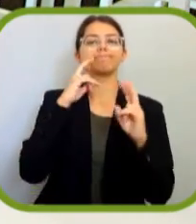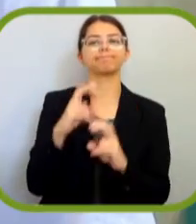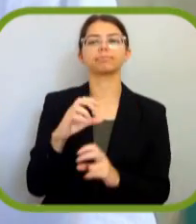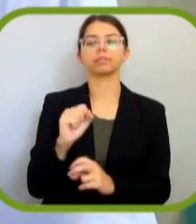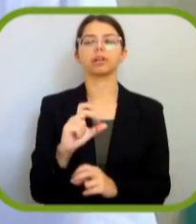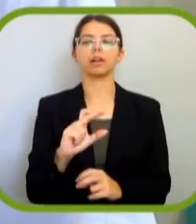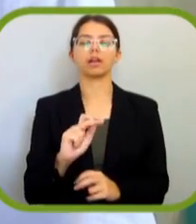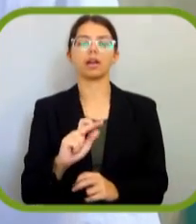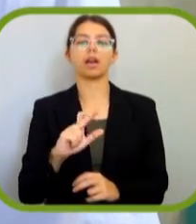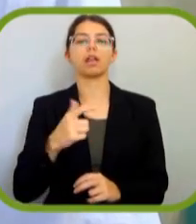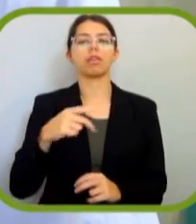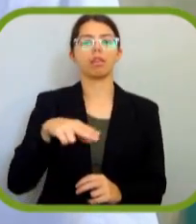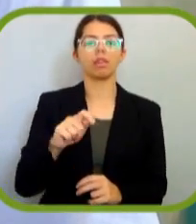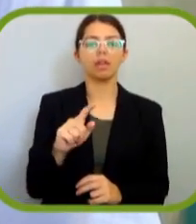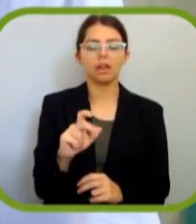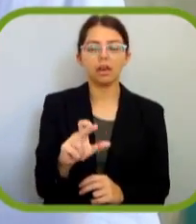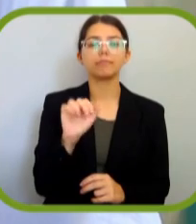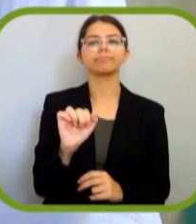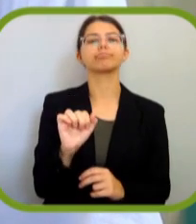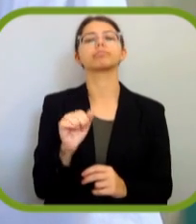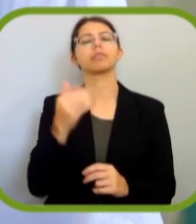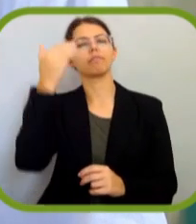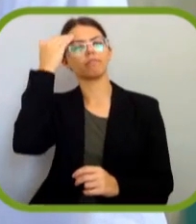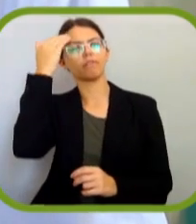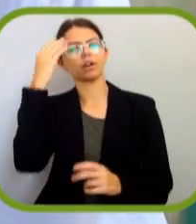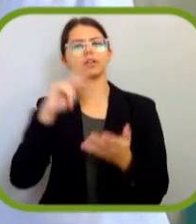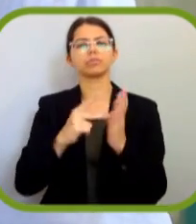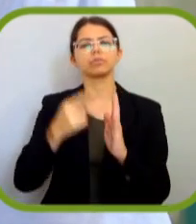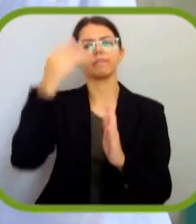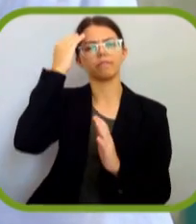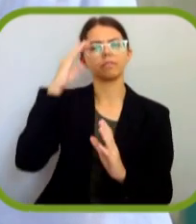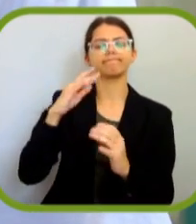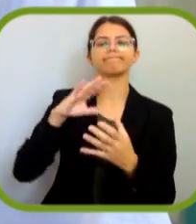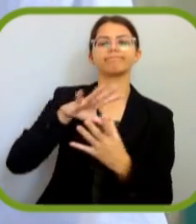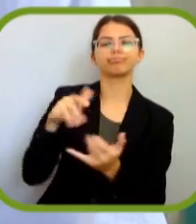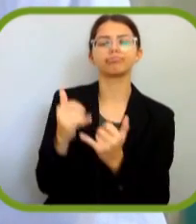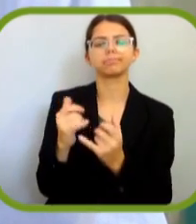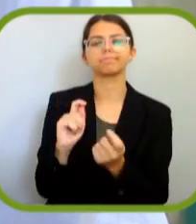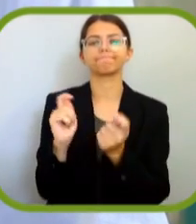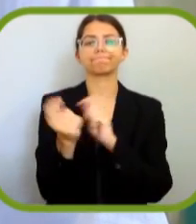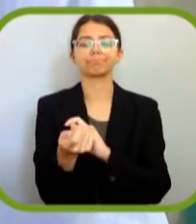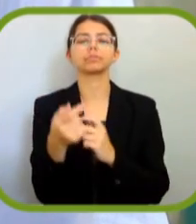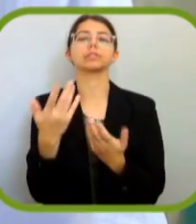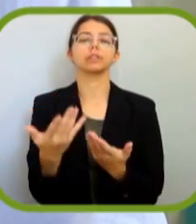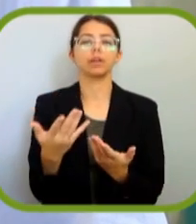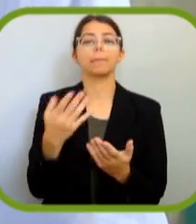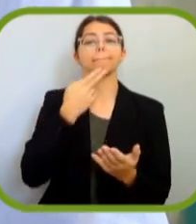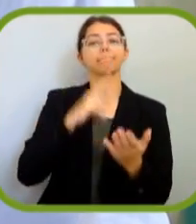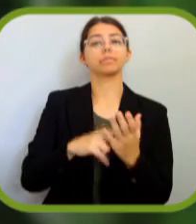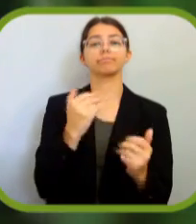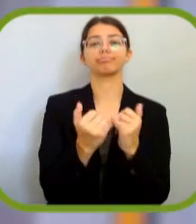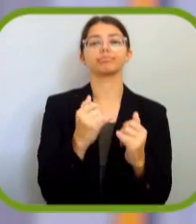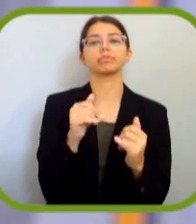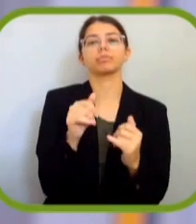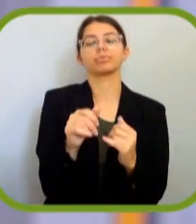Gartner, it is predicted that metaverses technology will develop at a fast pace. Therefore, this virtual reality